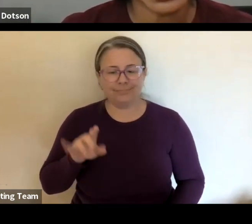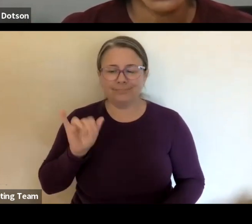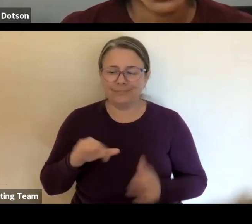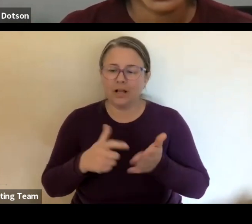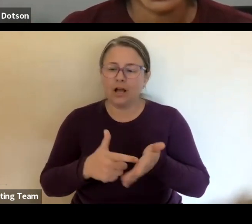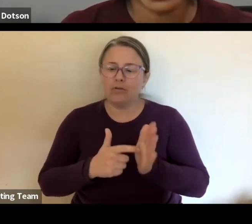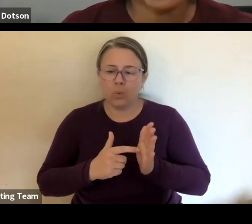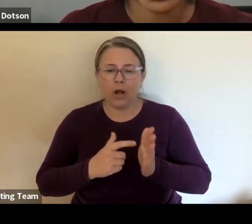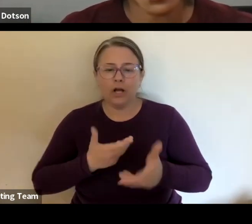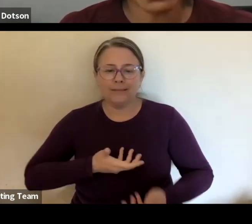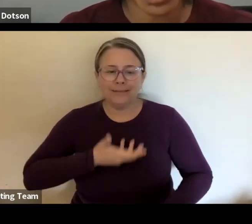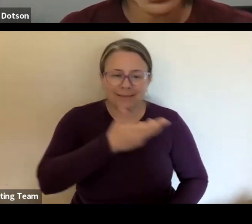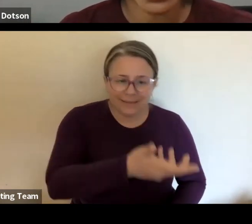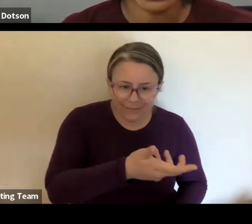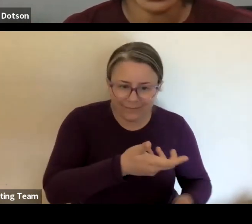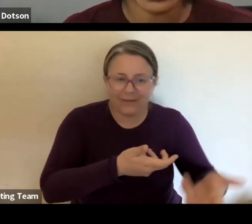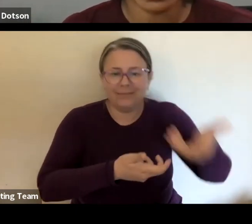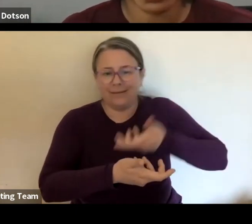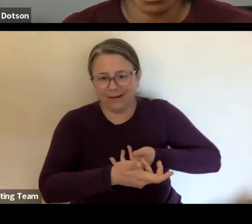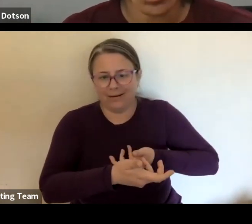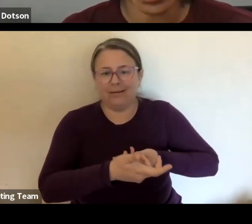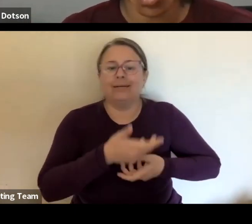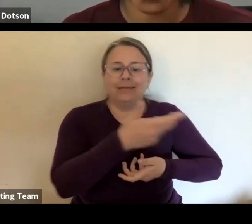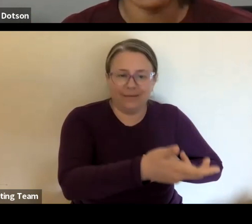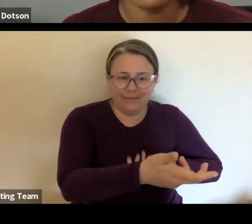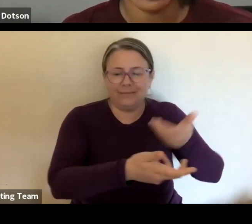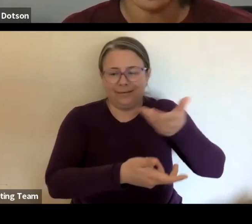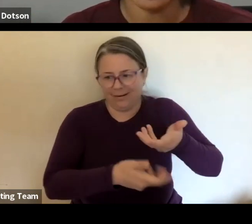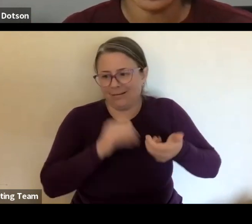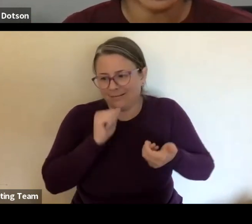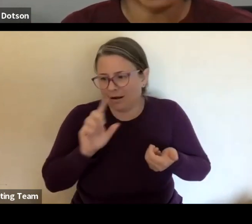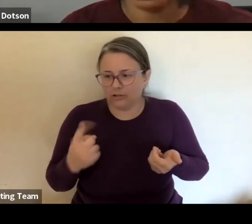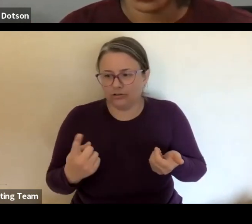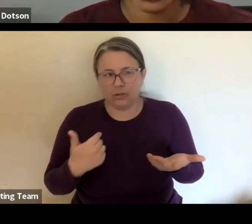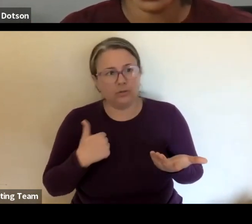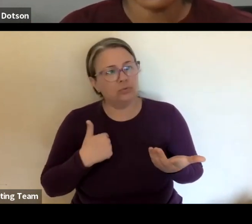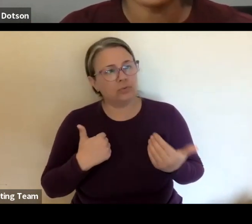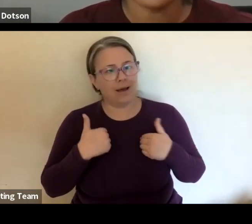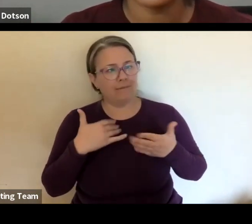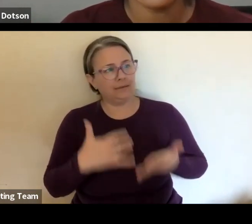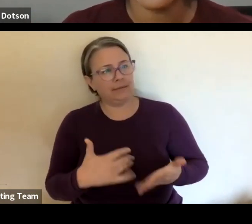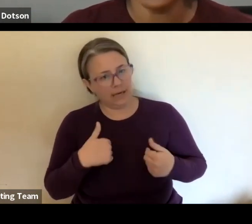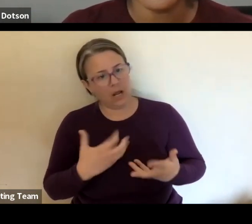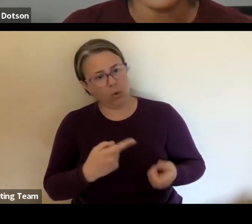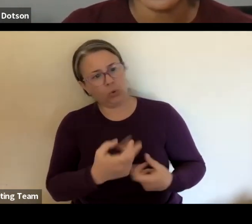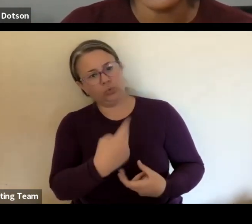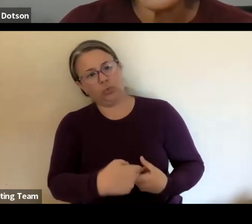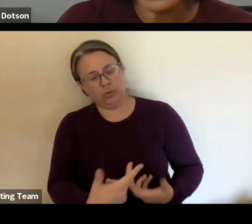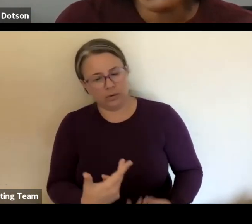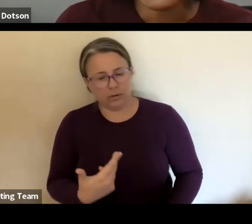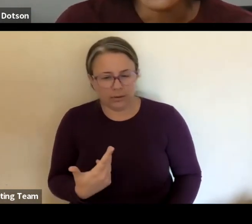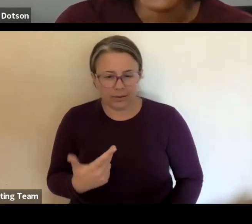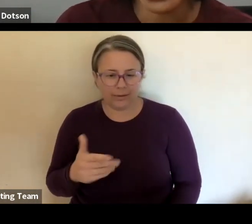in the sense of getting people to be in your studies. Even what I said is also an oversimplification. It's